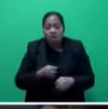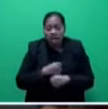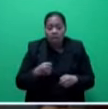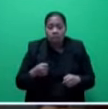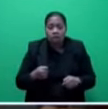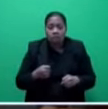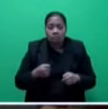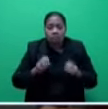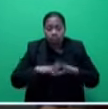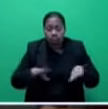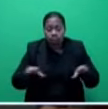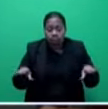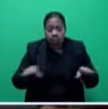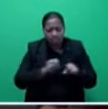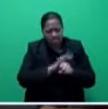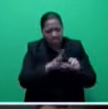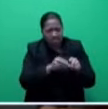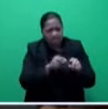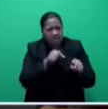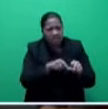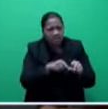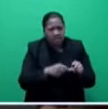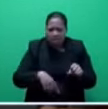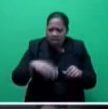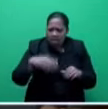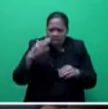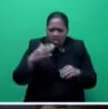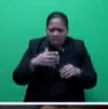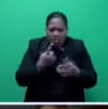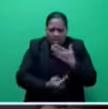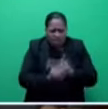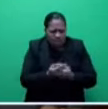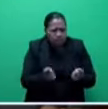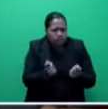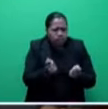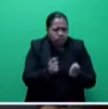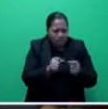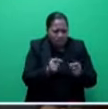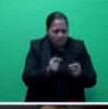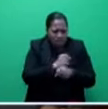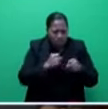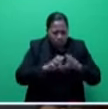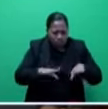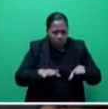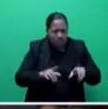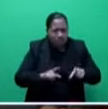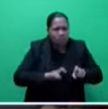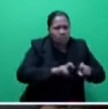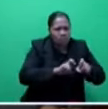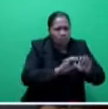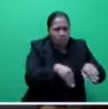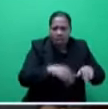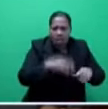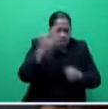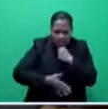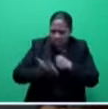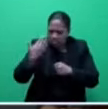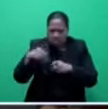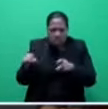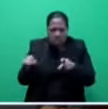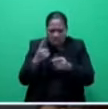has threatened our vulnerable children in a way never seen before. Mr. Speaker, sir, at the Ministry of Education, we could not